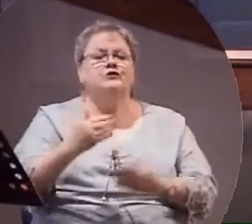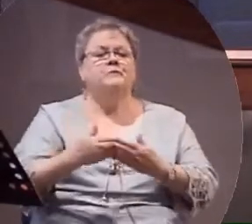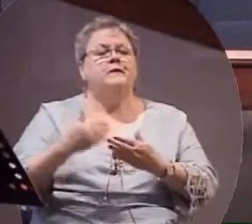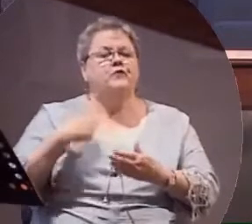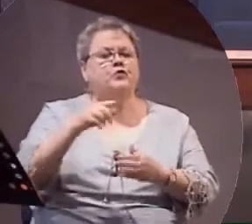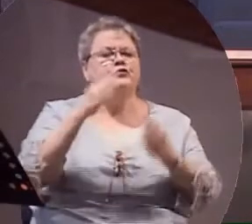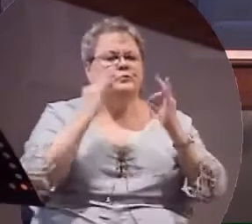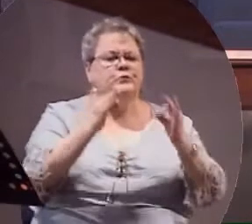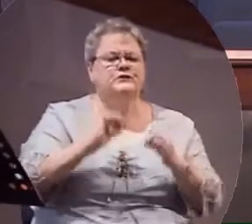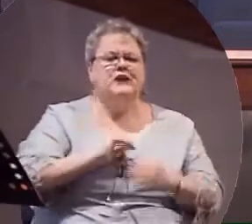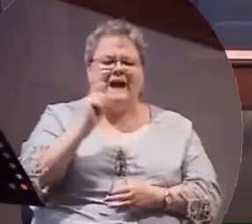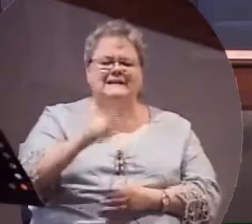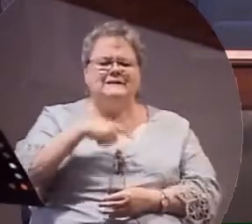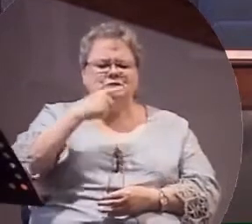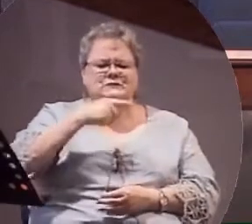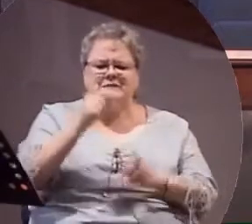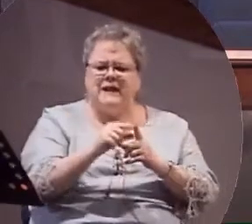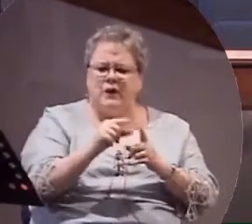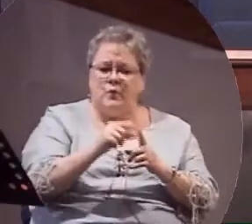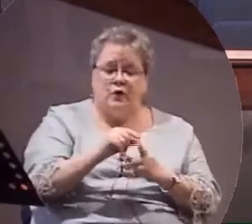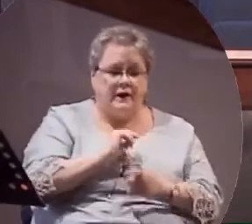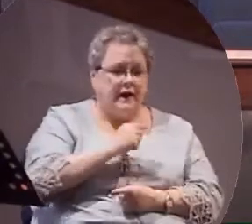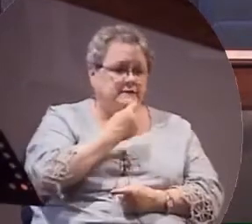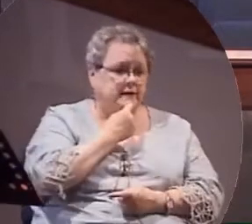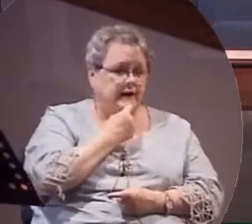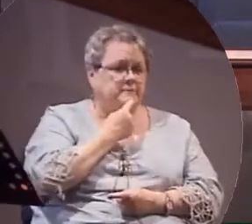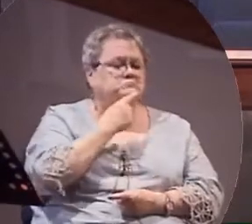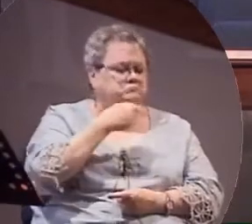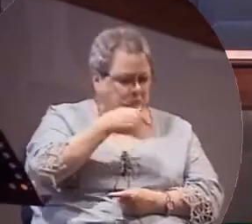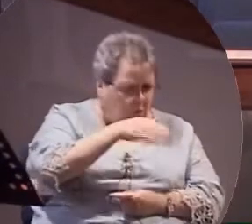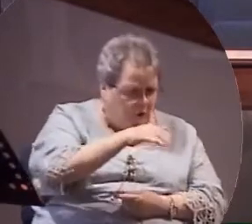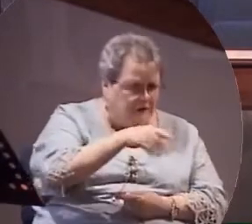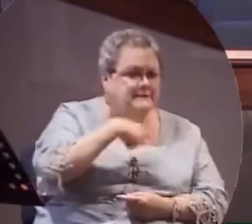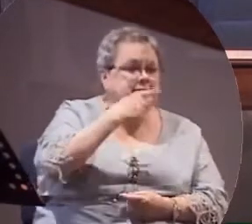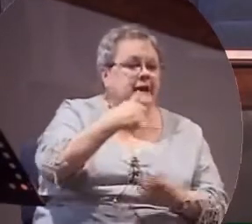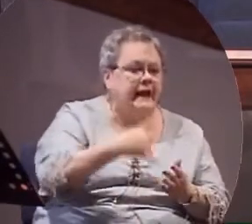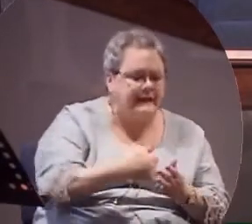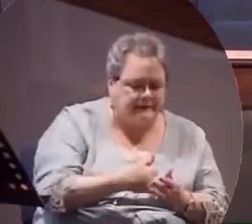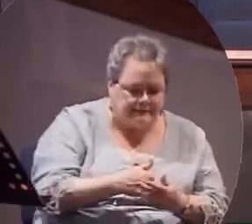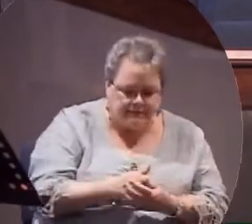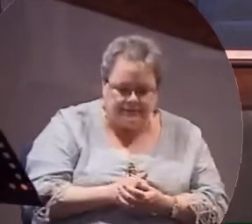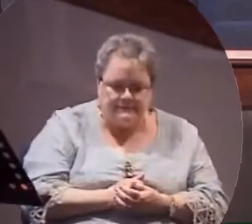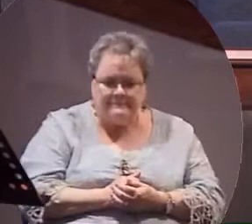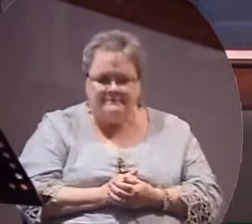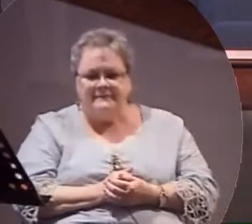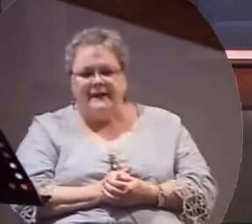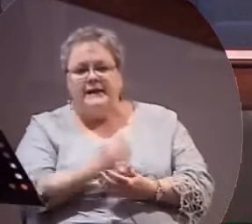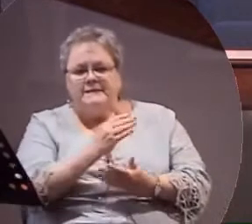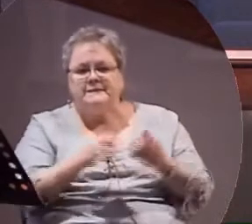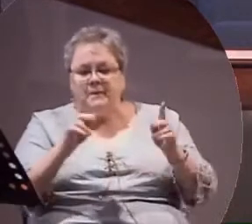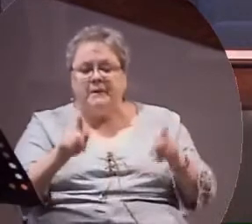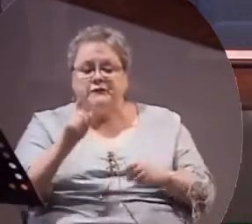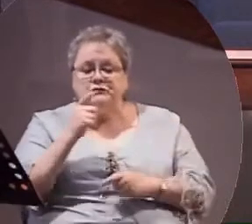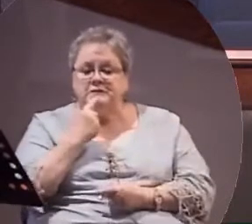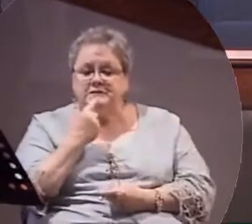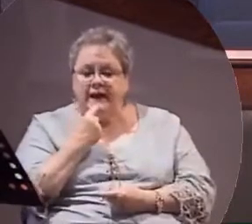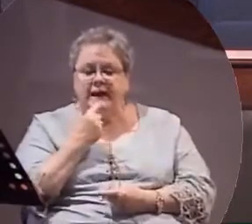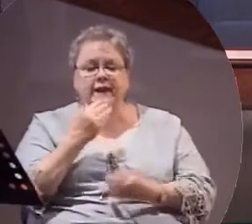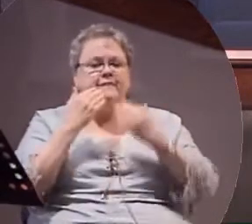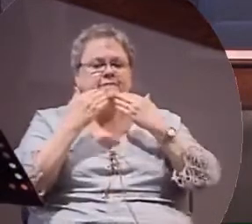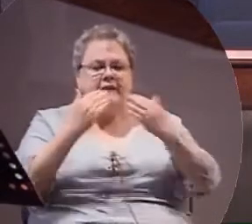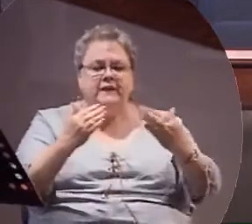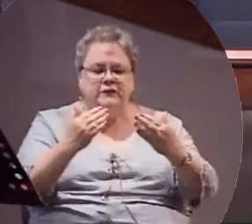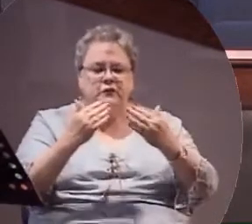get started, can I say a word? And I'll say, say on, brother. Say on, sister. And somebody ought to say, thank